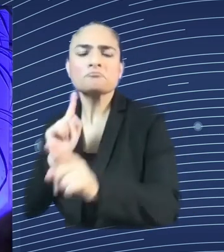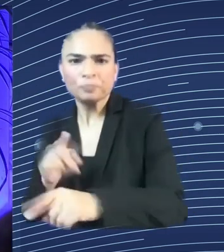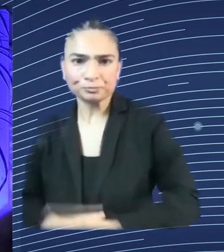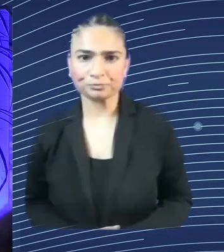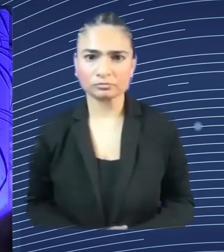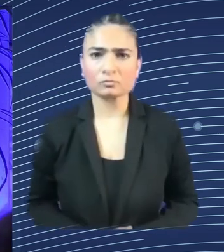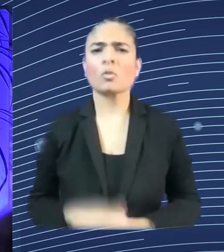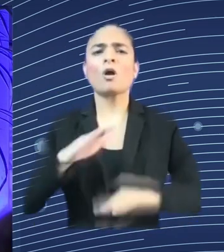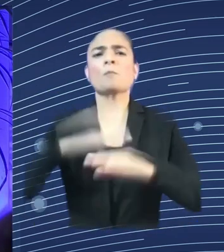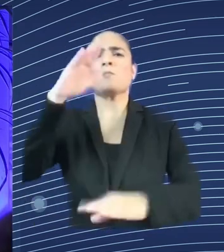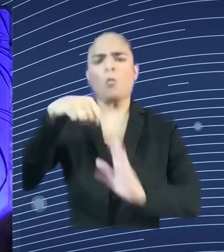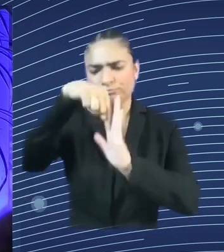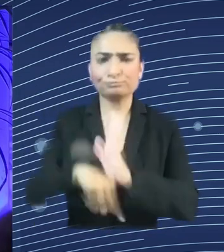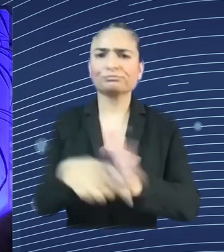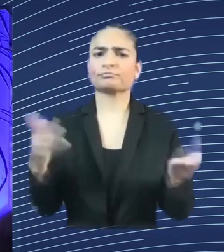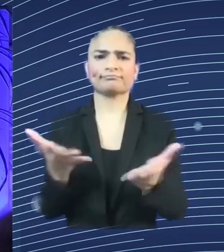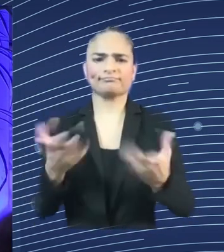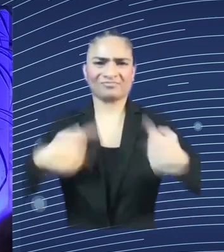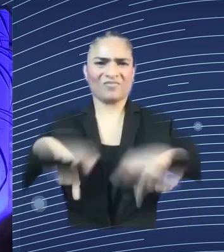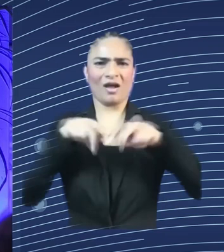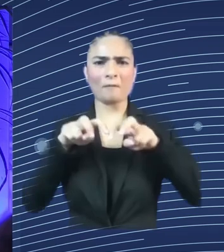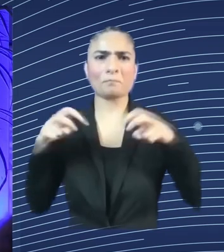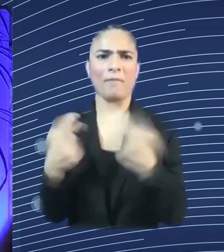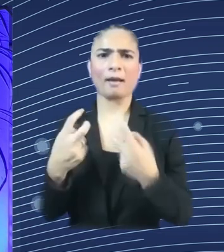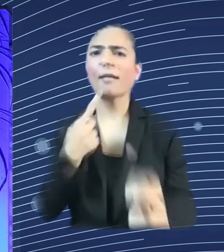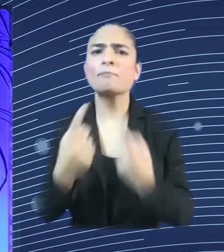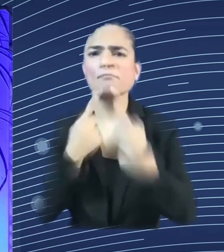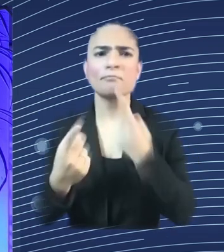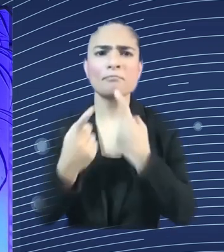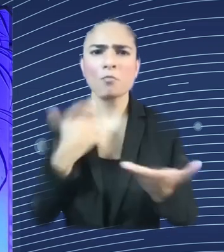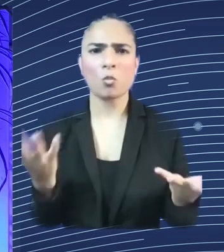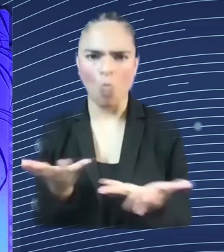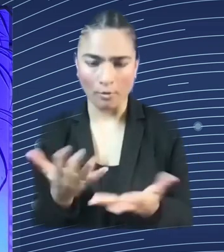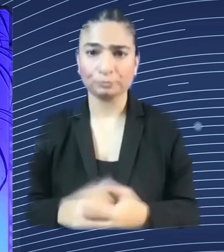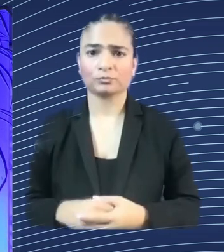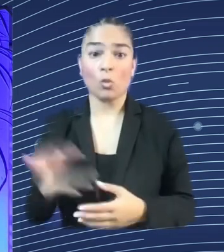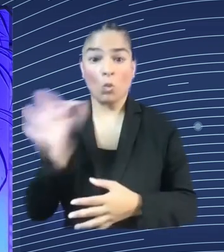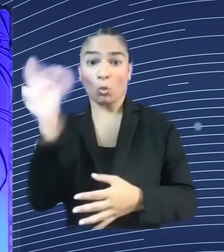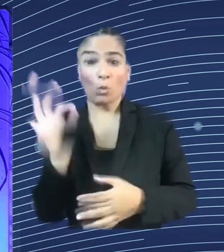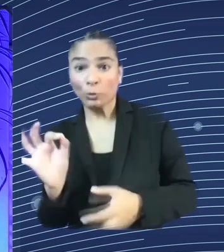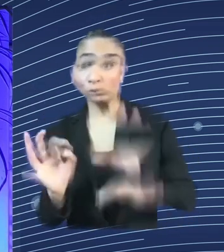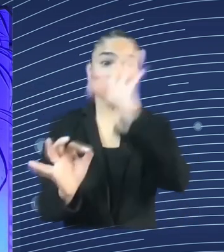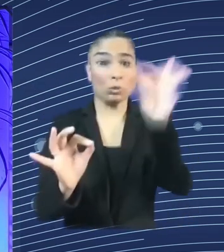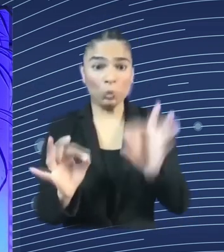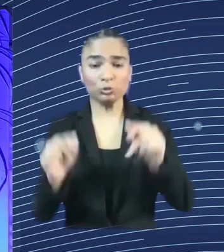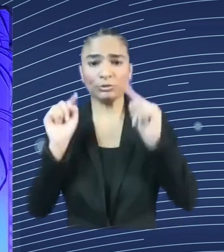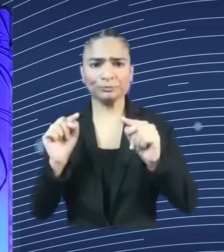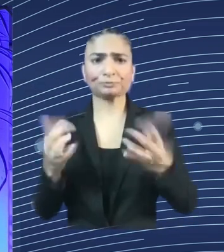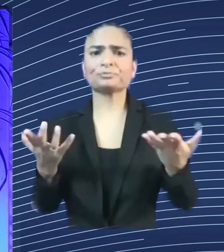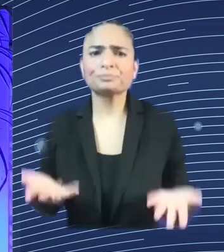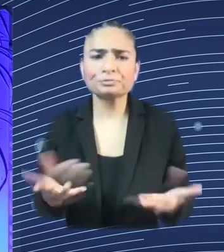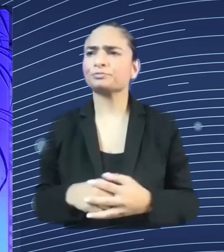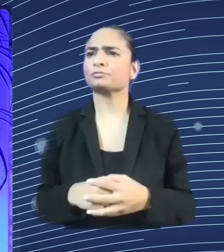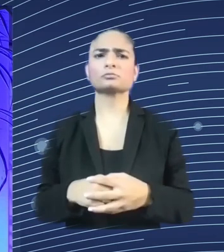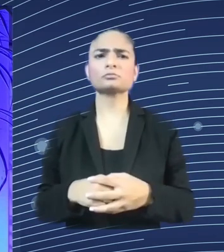of AI? An obvious answer is, of course, government. Another answer is the private sector. Who should we expect of them? Ask the question, what is